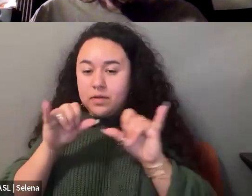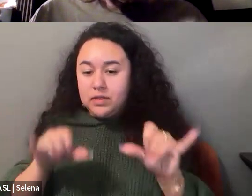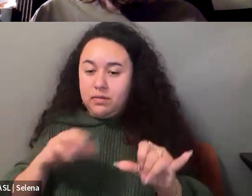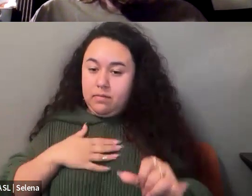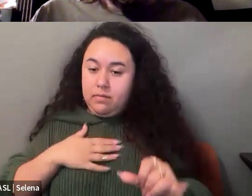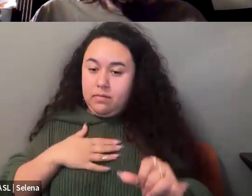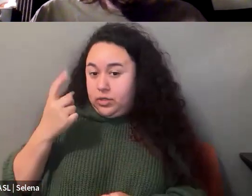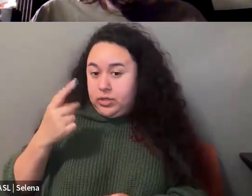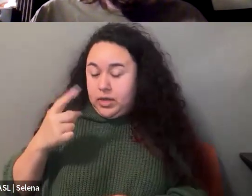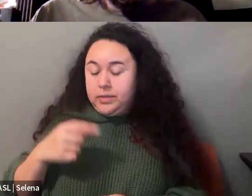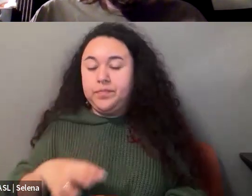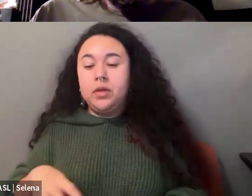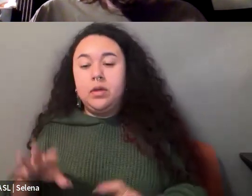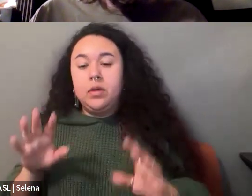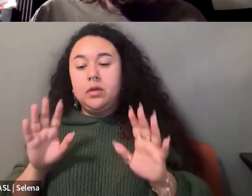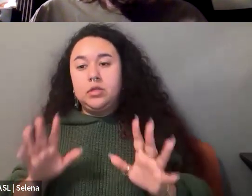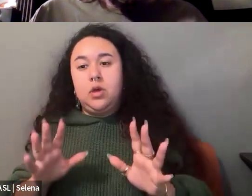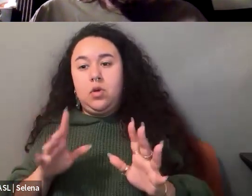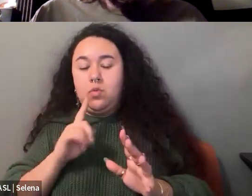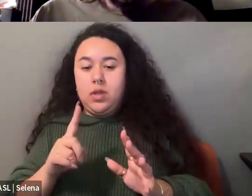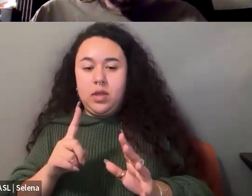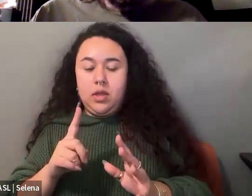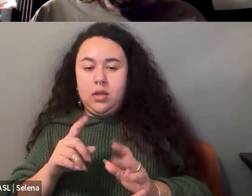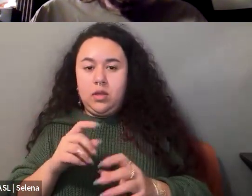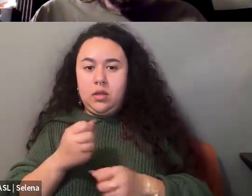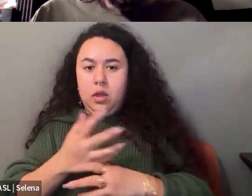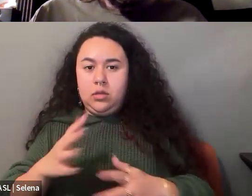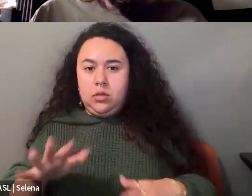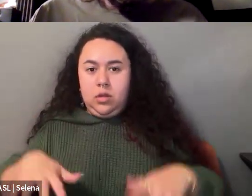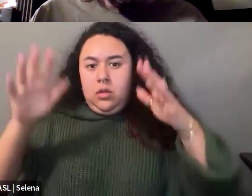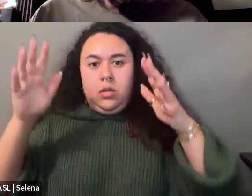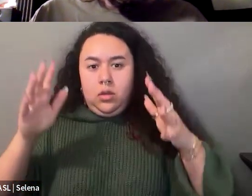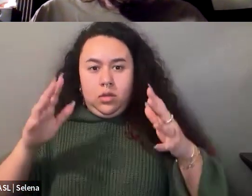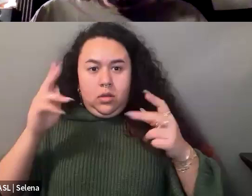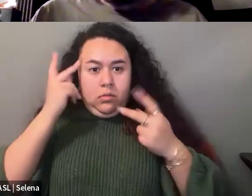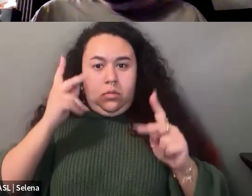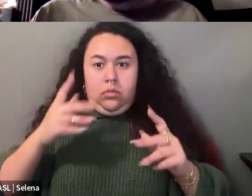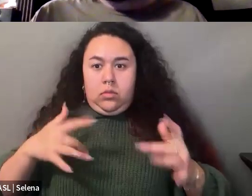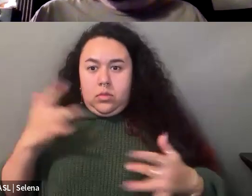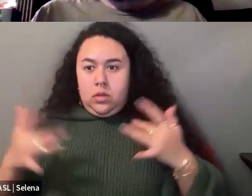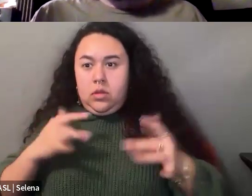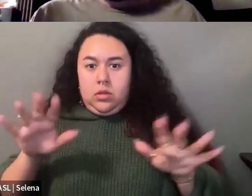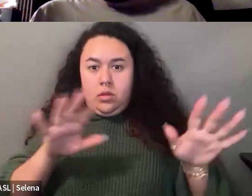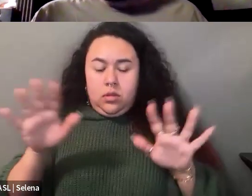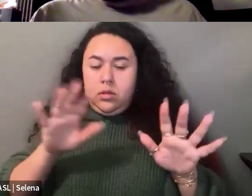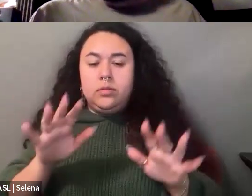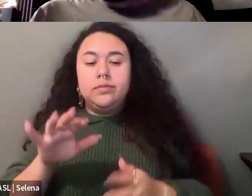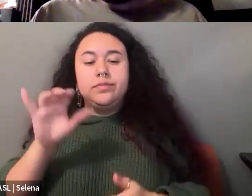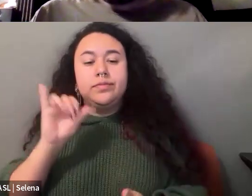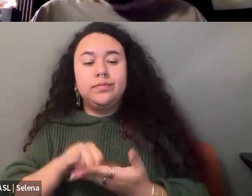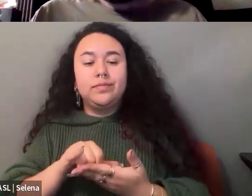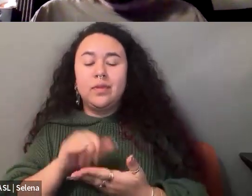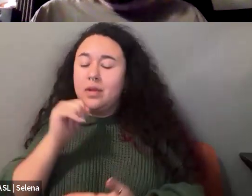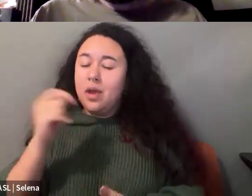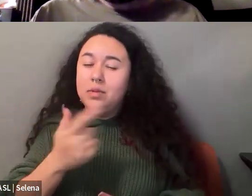of the yep. research. And so it wires you up. It makes you very excited in